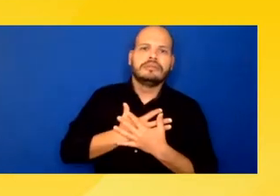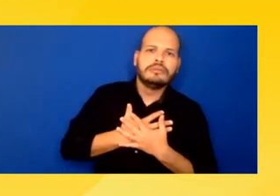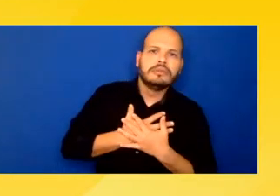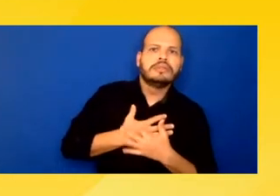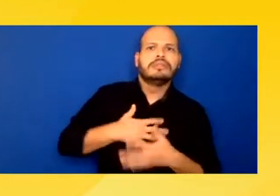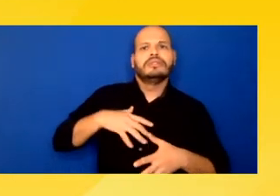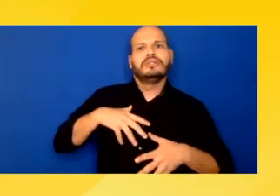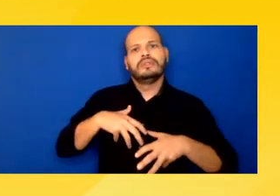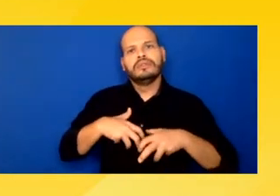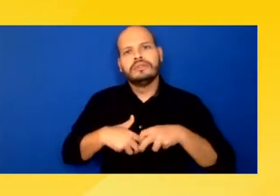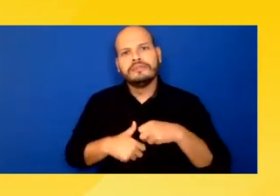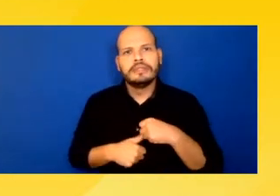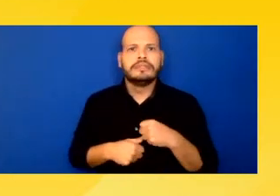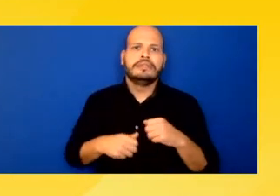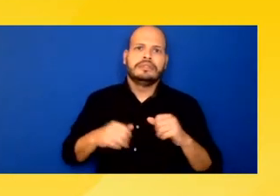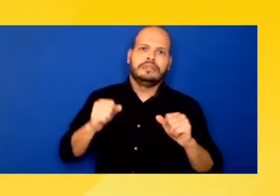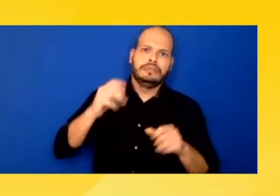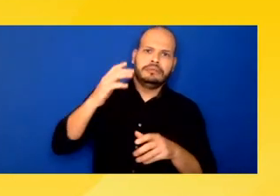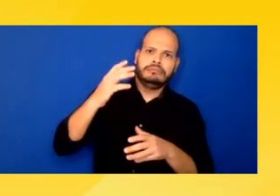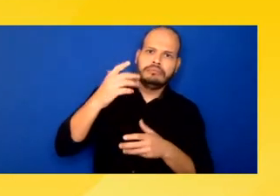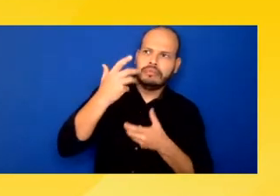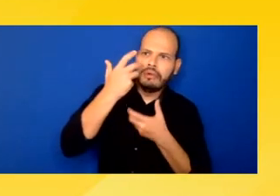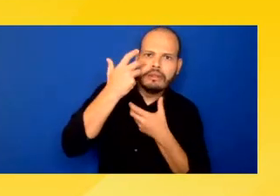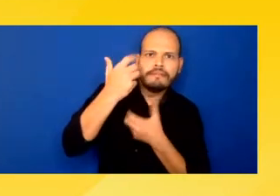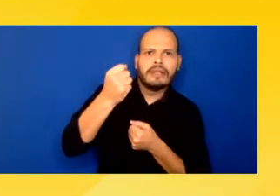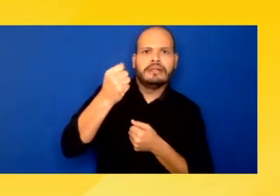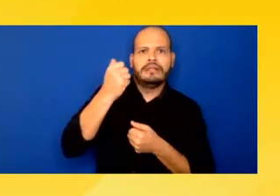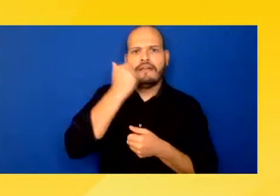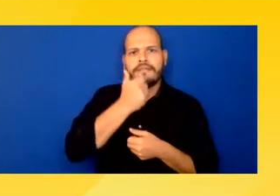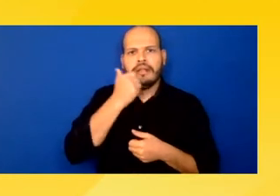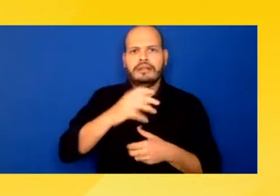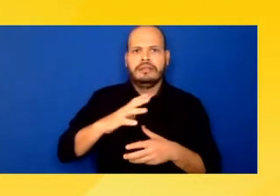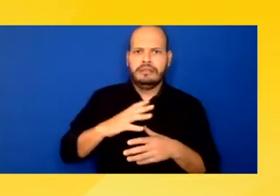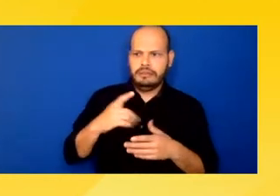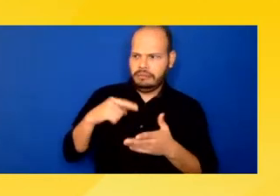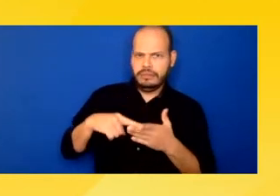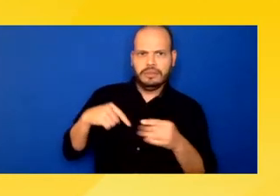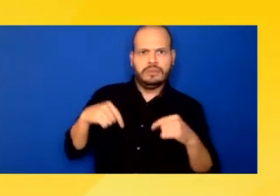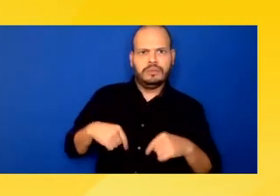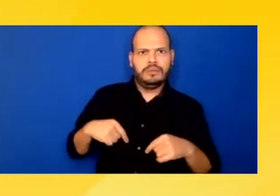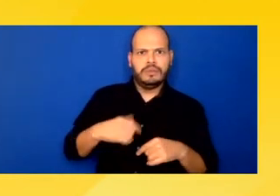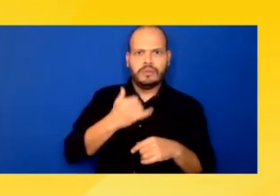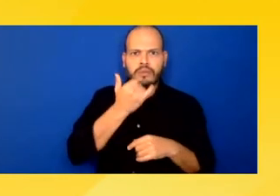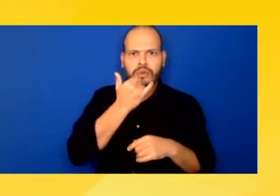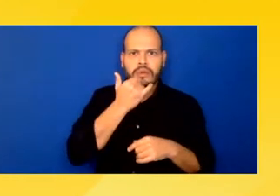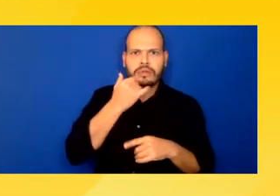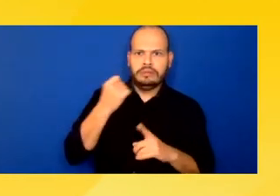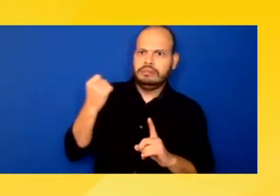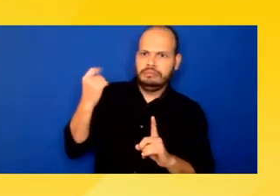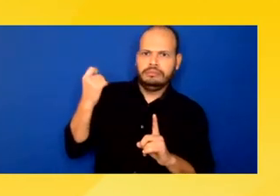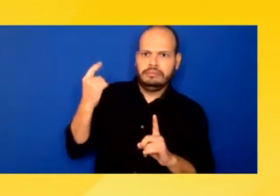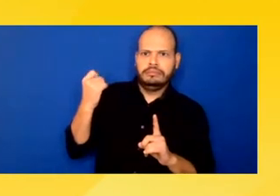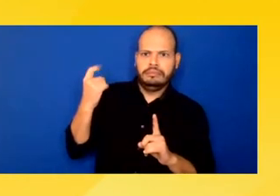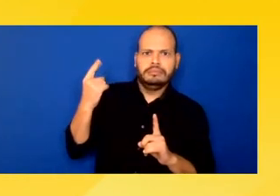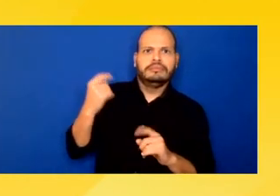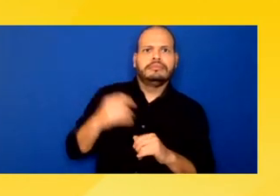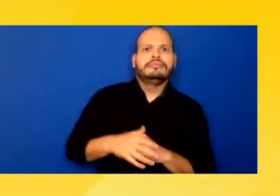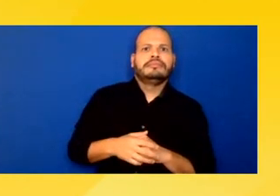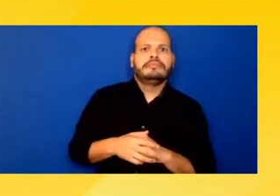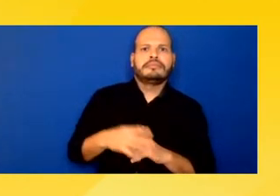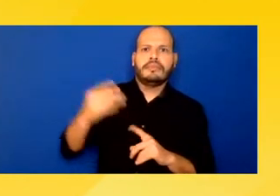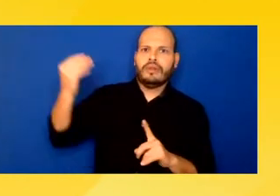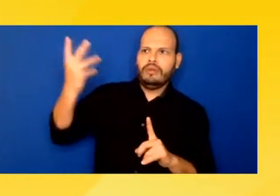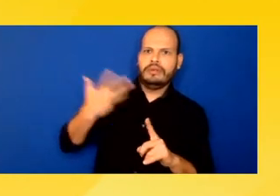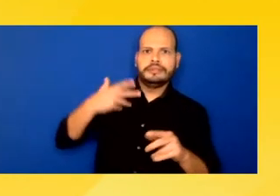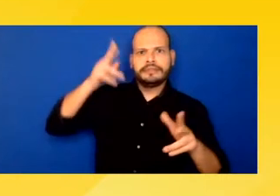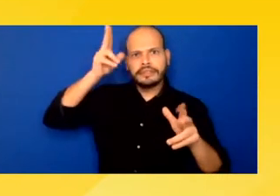how wrong it is we've had enough faith that says how evil it is okay we got we done that that's we need now is faith